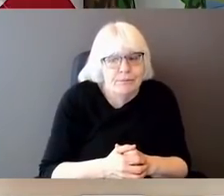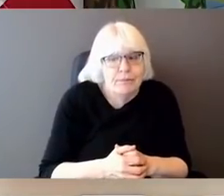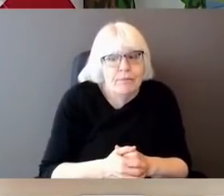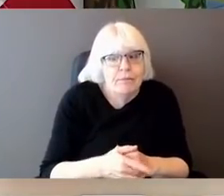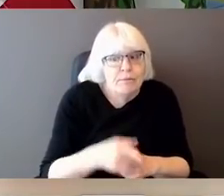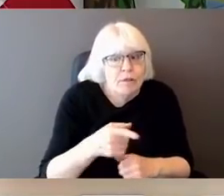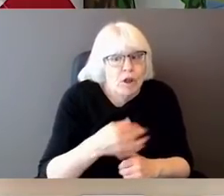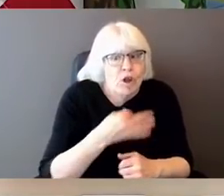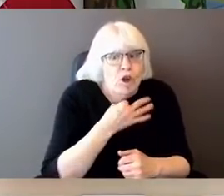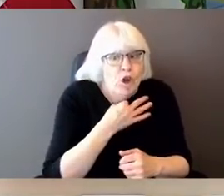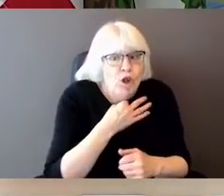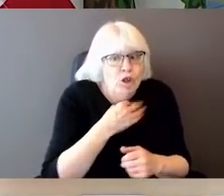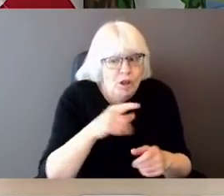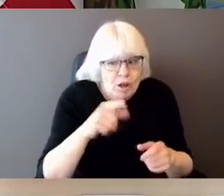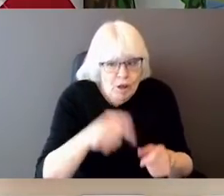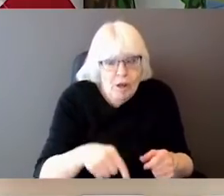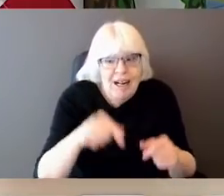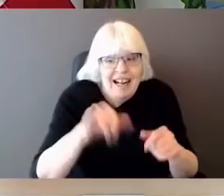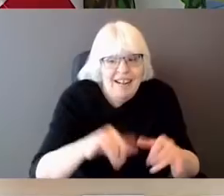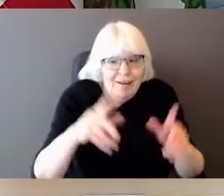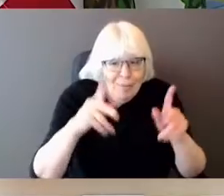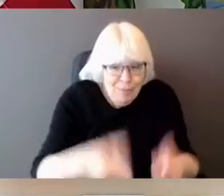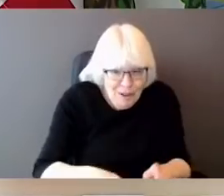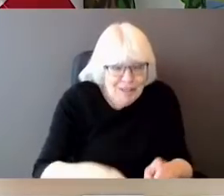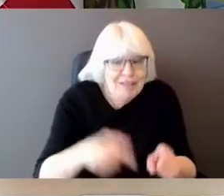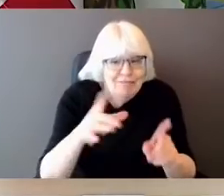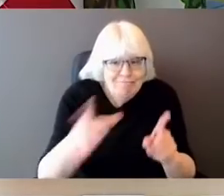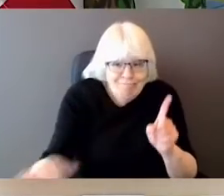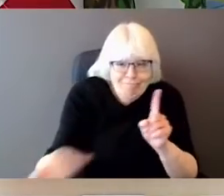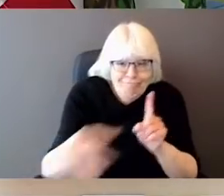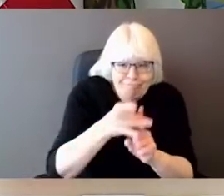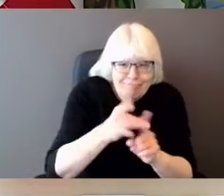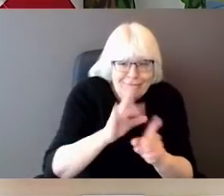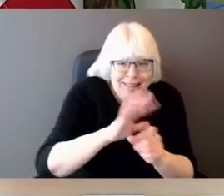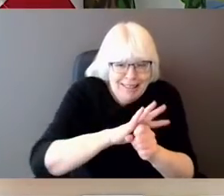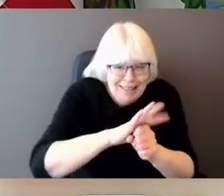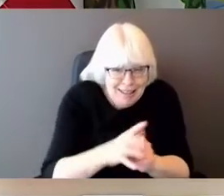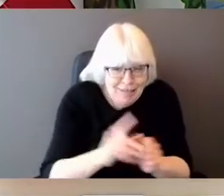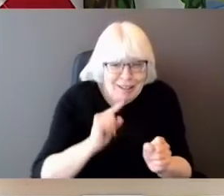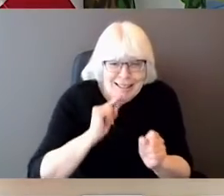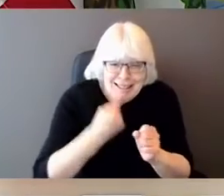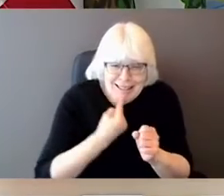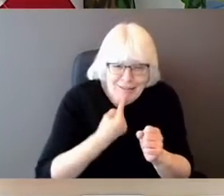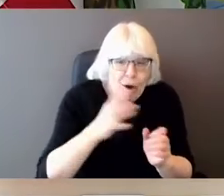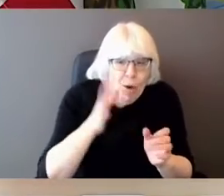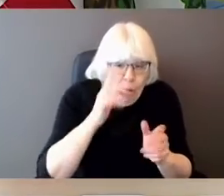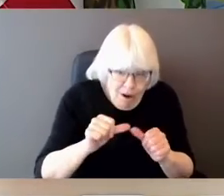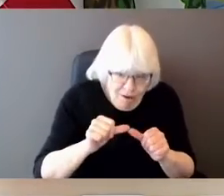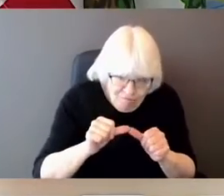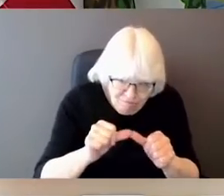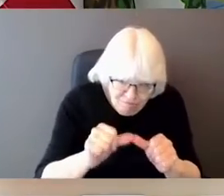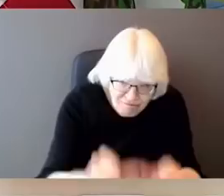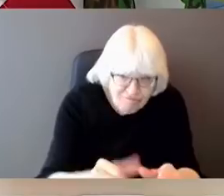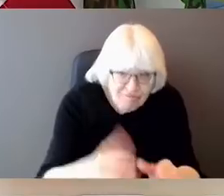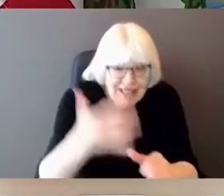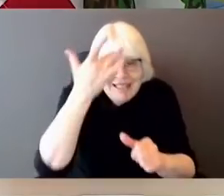Certainly, those who have more severe outcomes in terms of hospitalization may be more at risk.